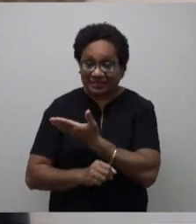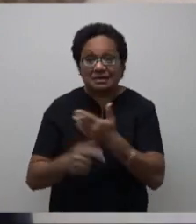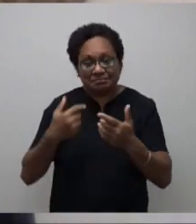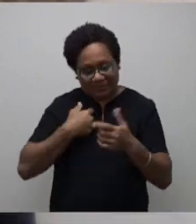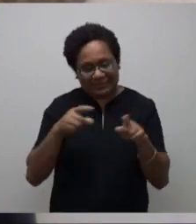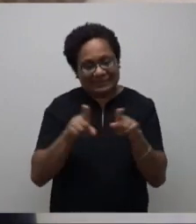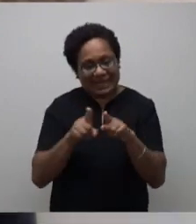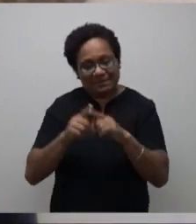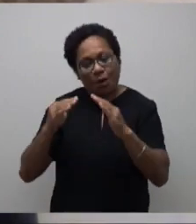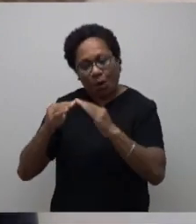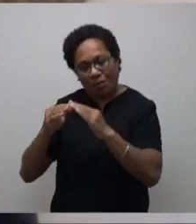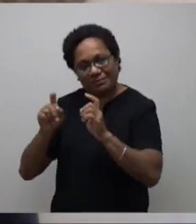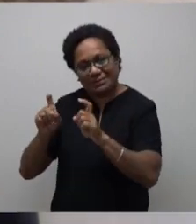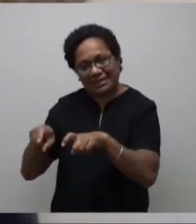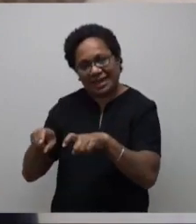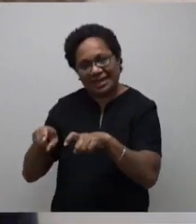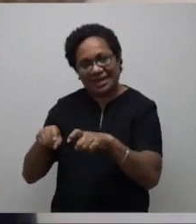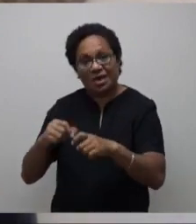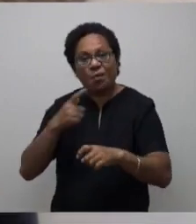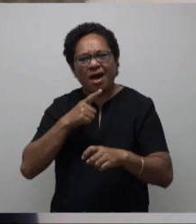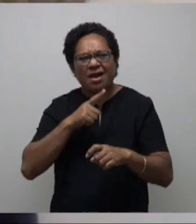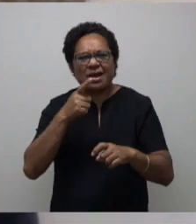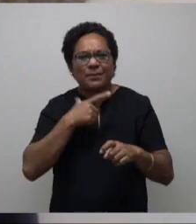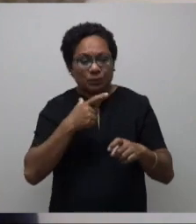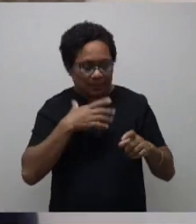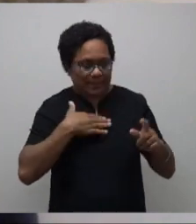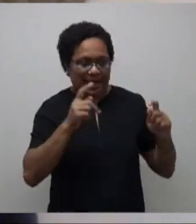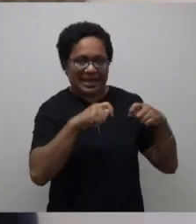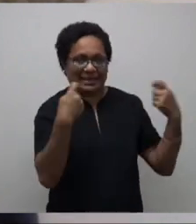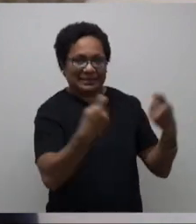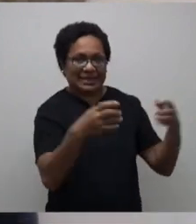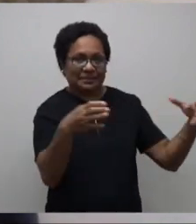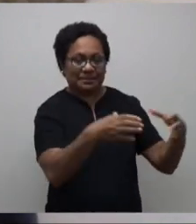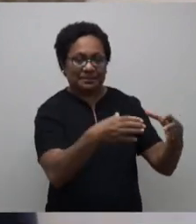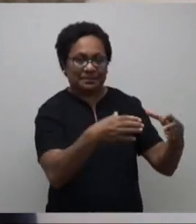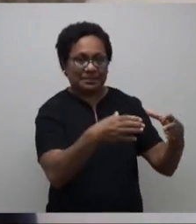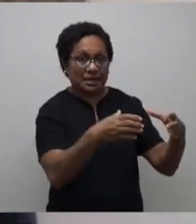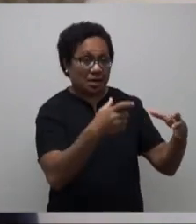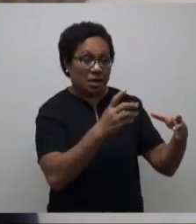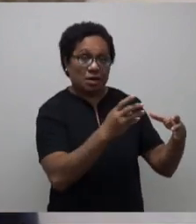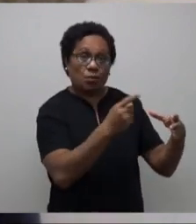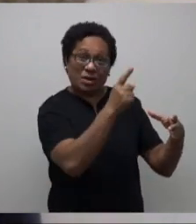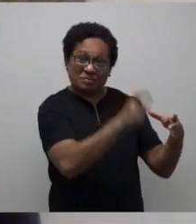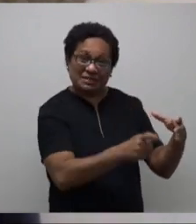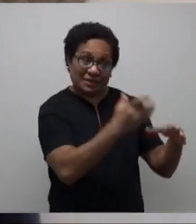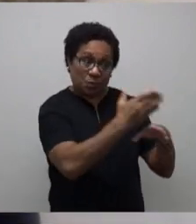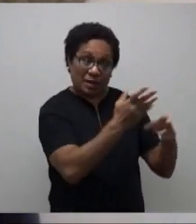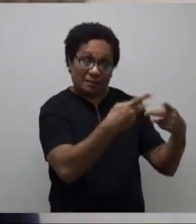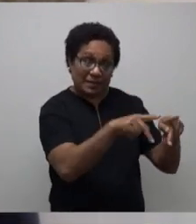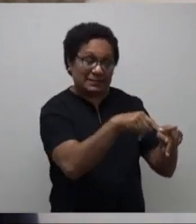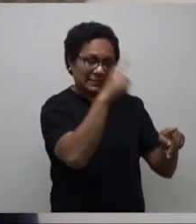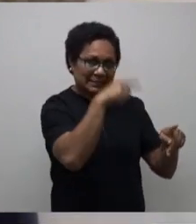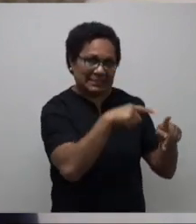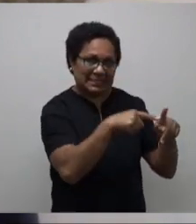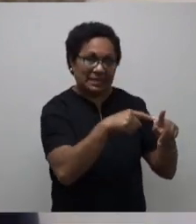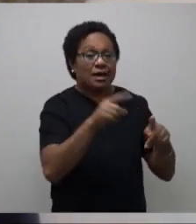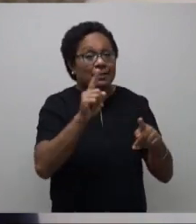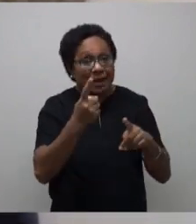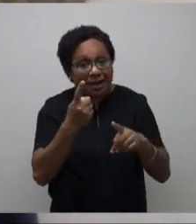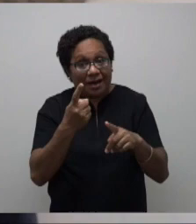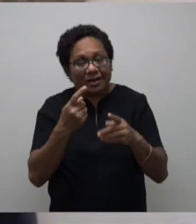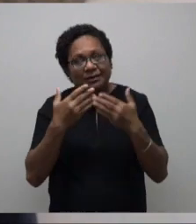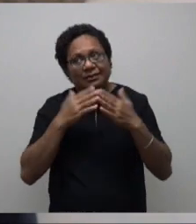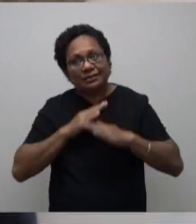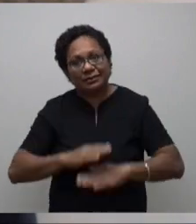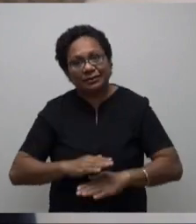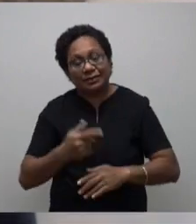quarantine after I've been identified as the primary contact of a COVID-19 case at work. I've also tested negative twice so far,